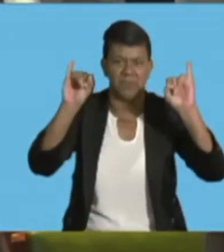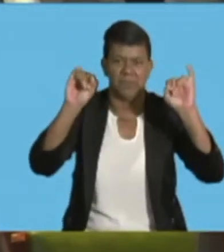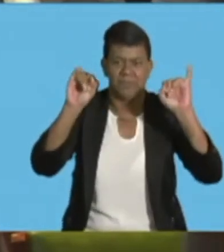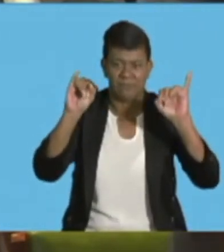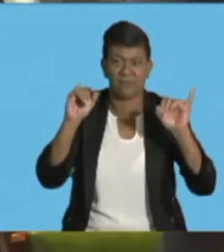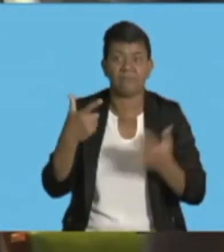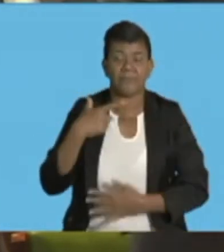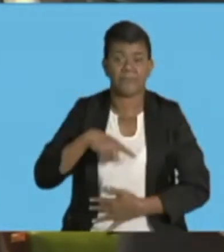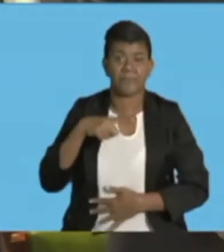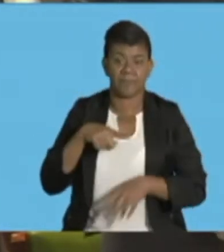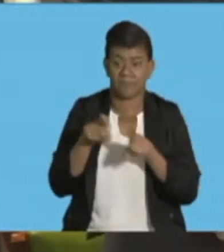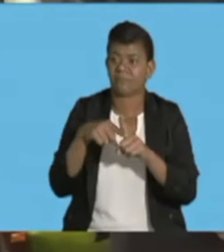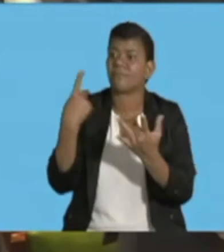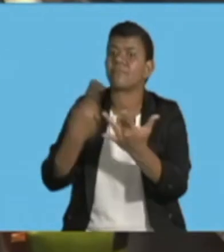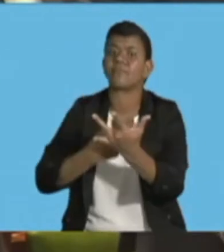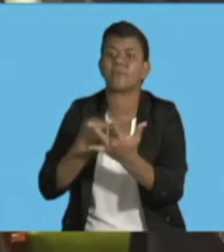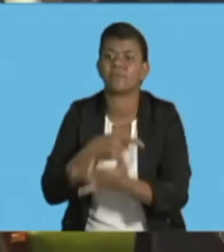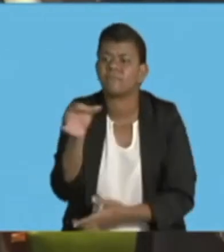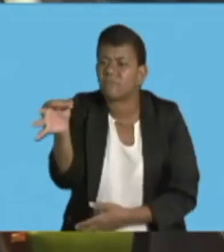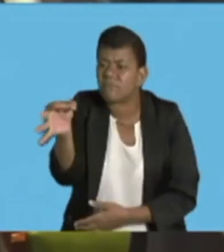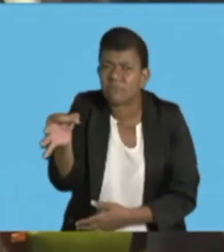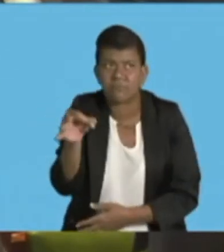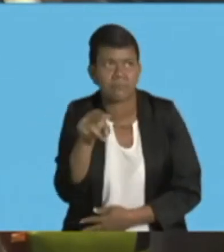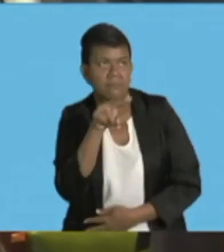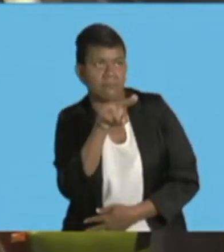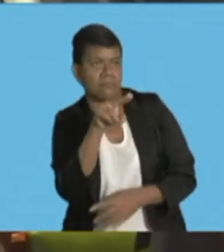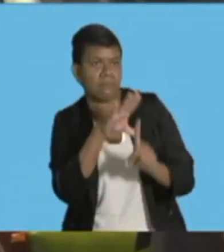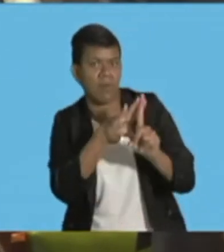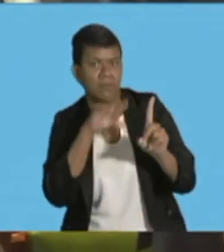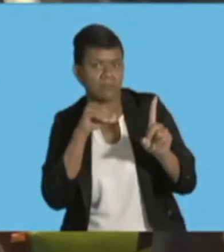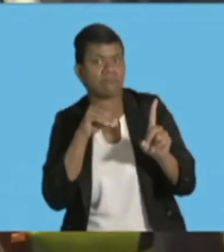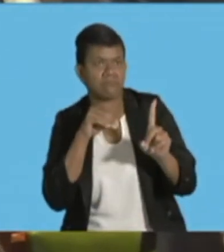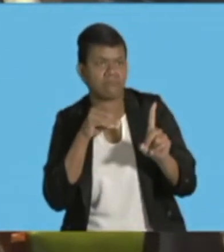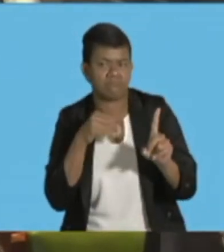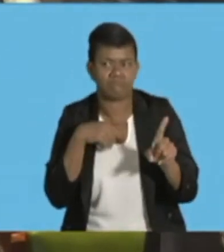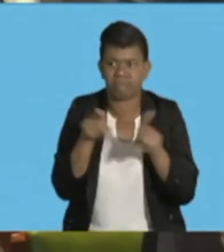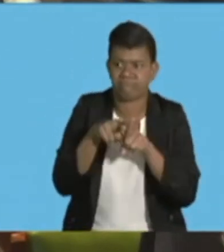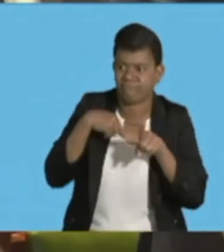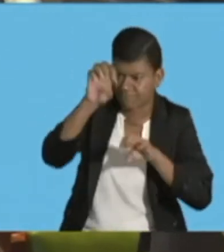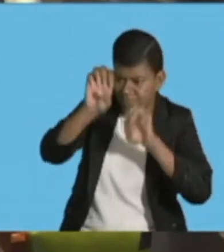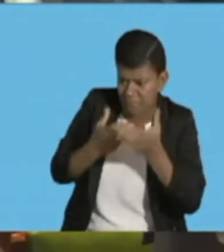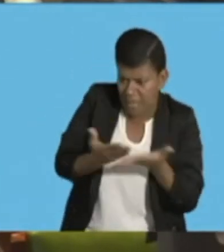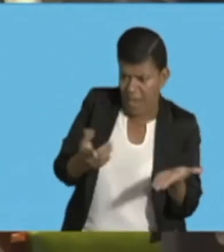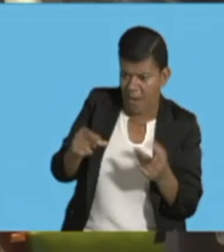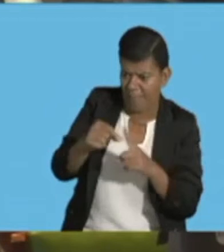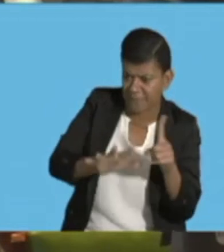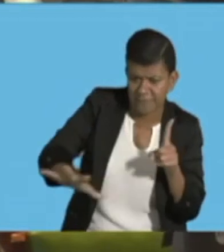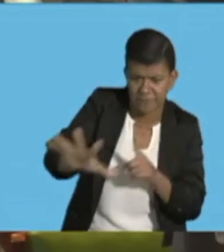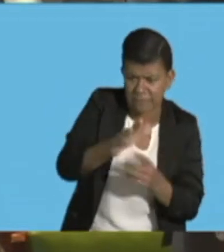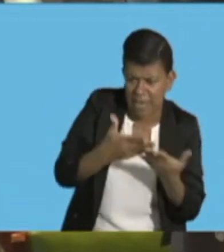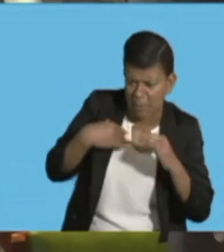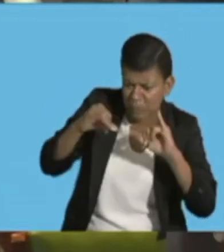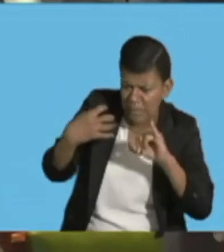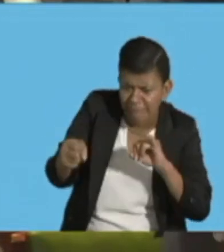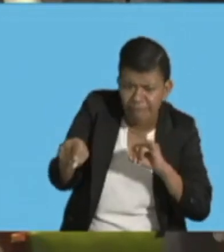emulate what Fiji has done. We also, as the Secretary General of the UN talked about, first emerging economy to issue the green bonds, which we talked